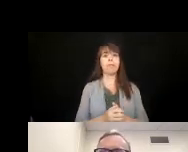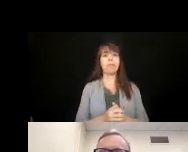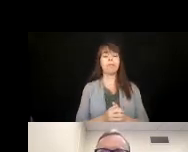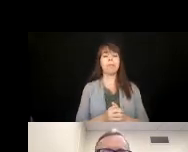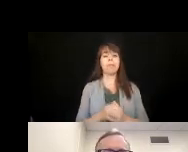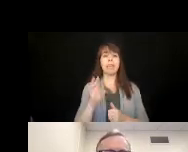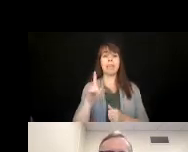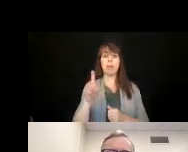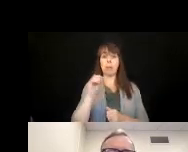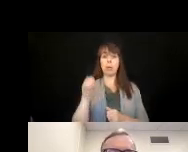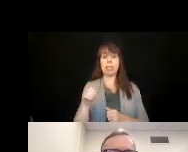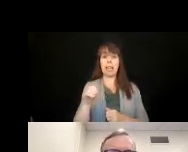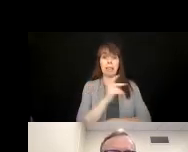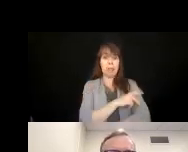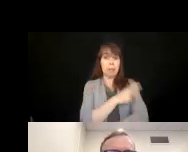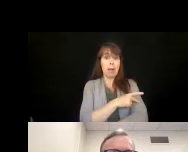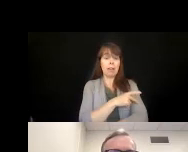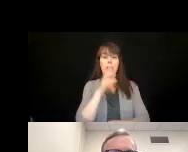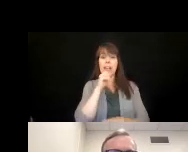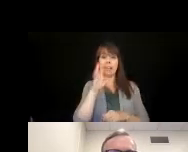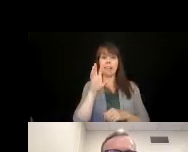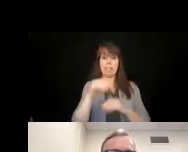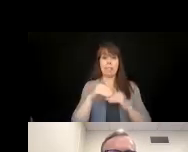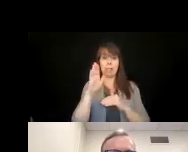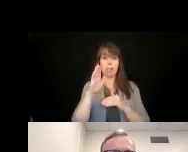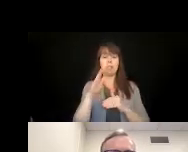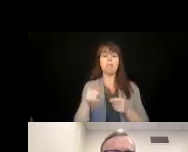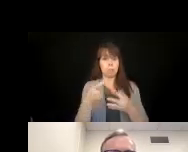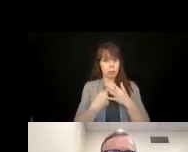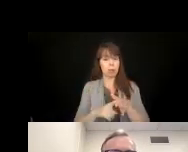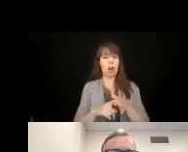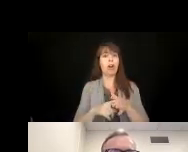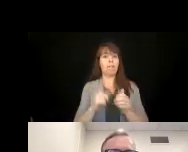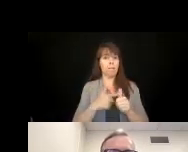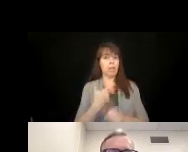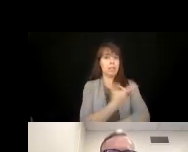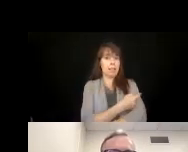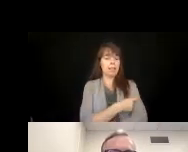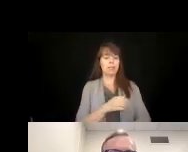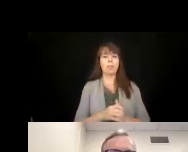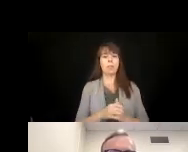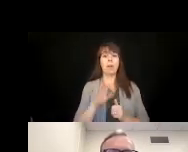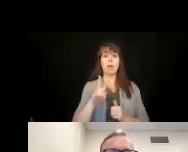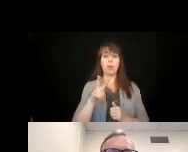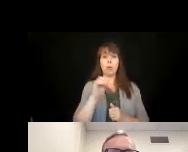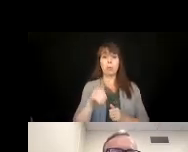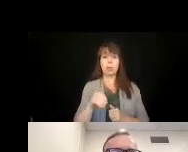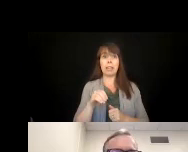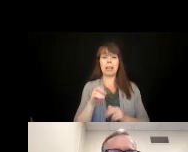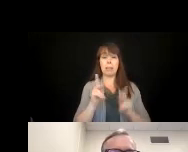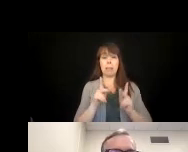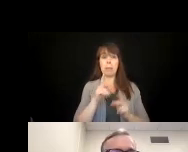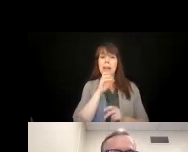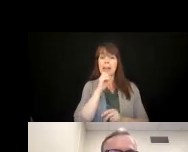71% of patients age 50 or older have initiated their vaccination series, and 42% of patients aged 12